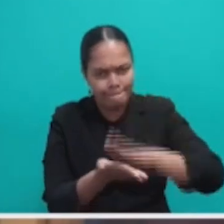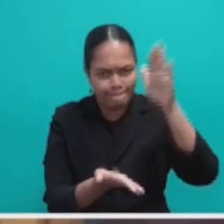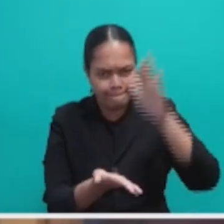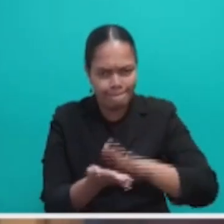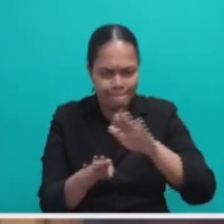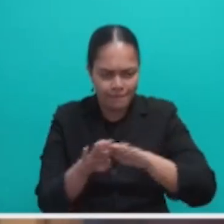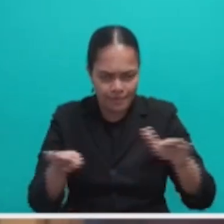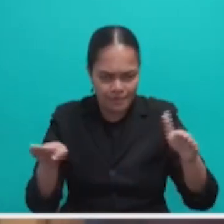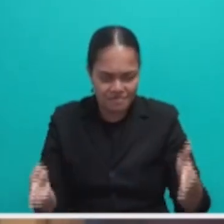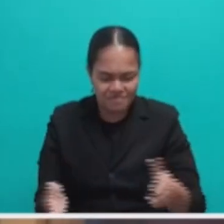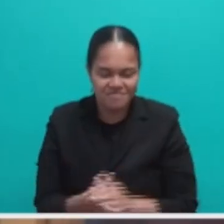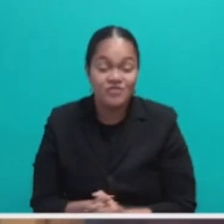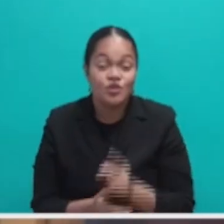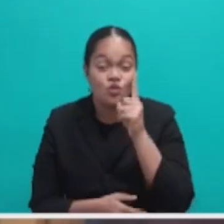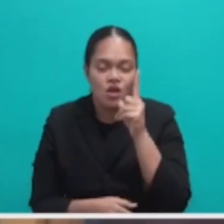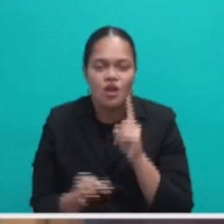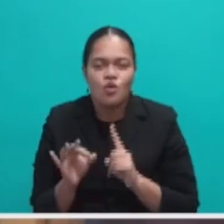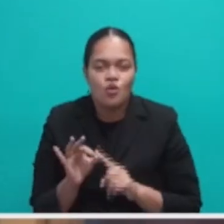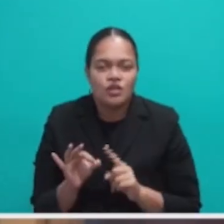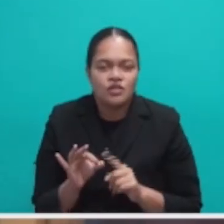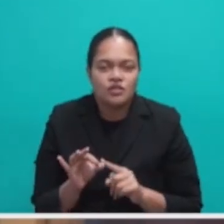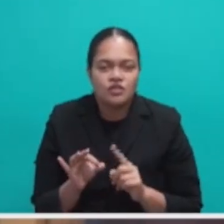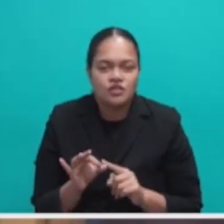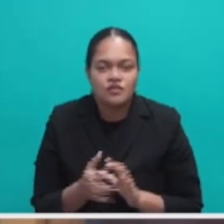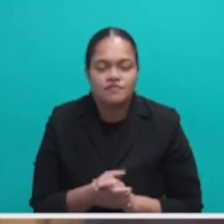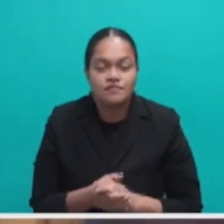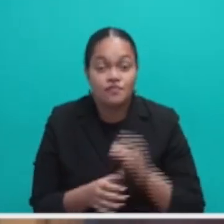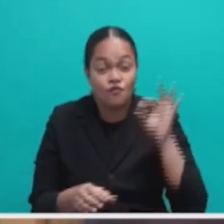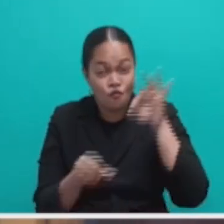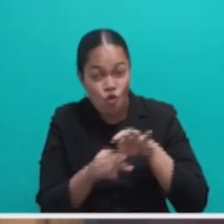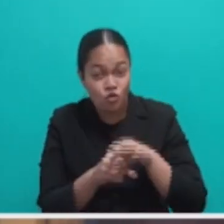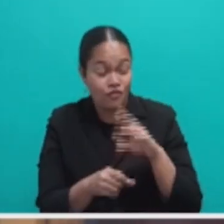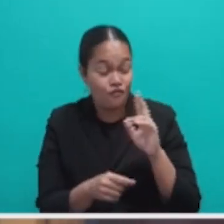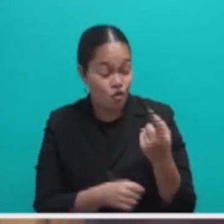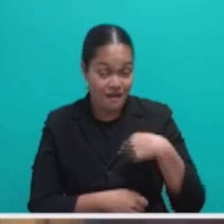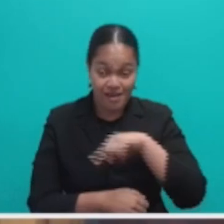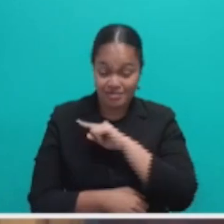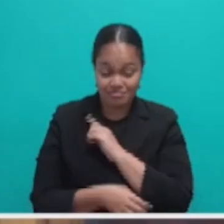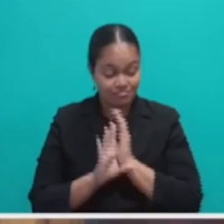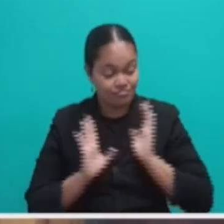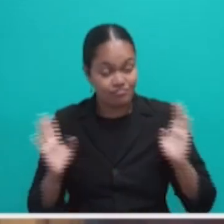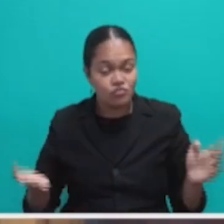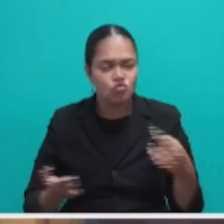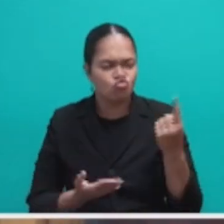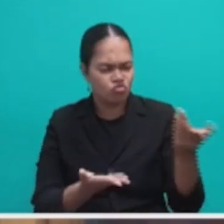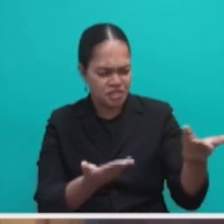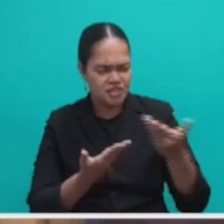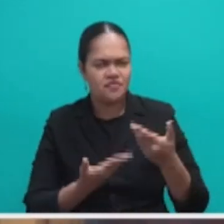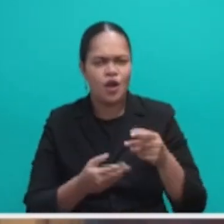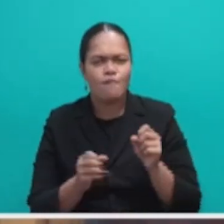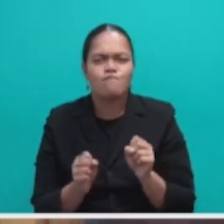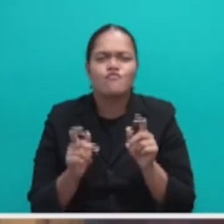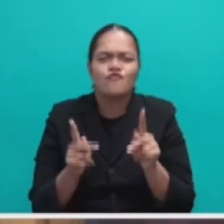sir, the one question that all that voted for us, those that gave us the privilege